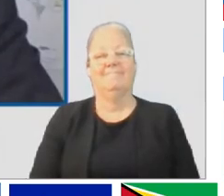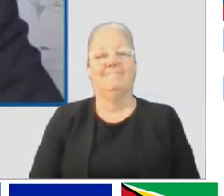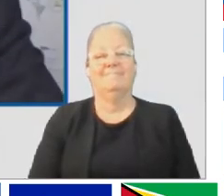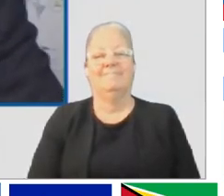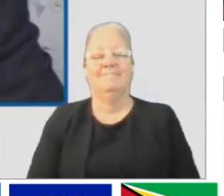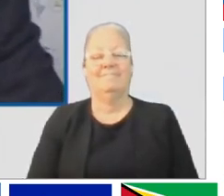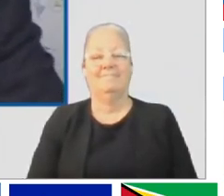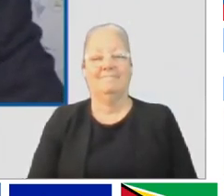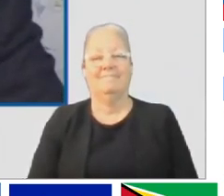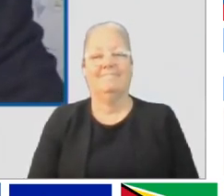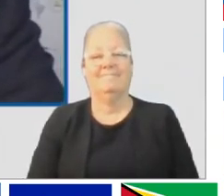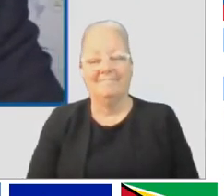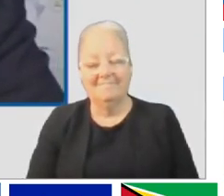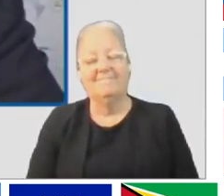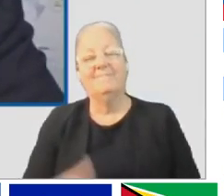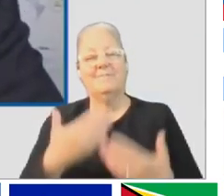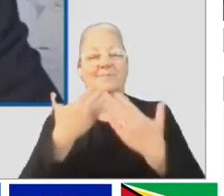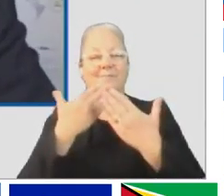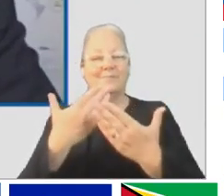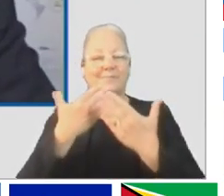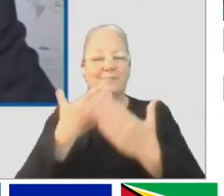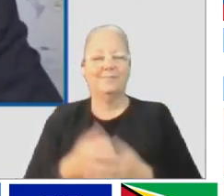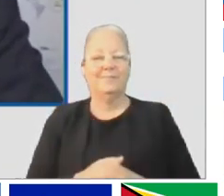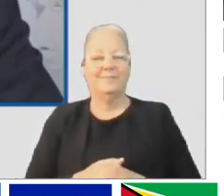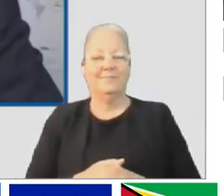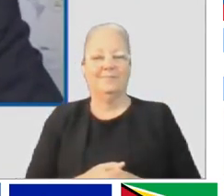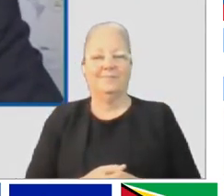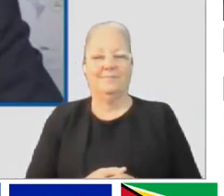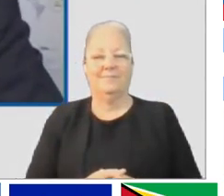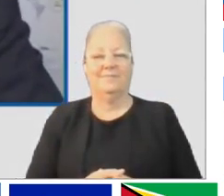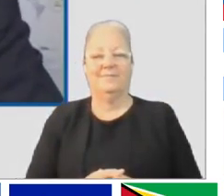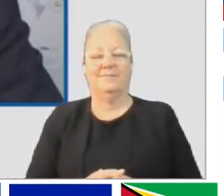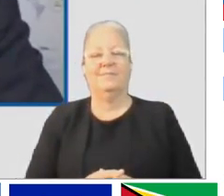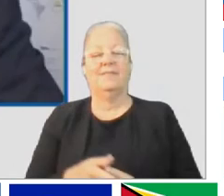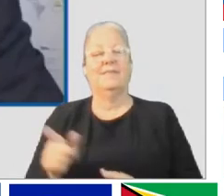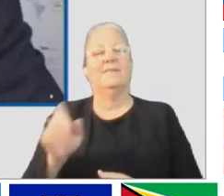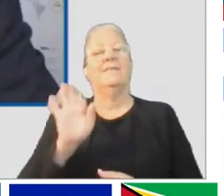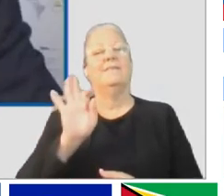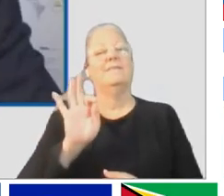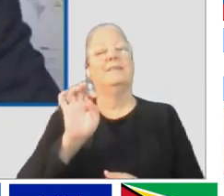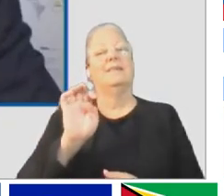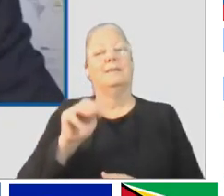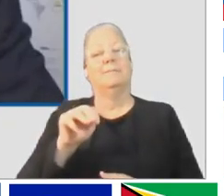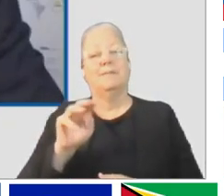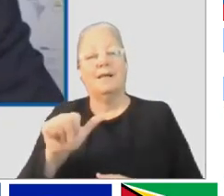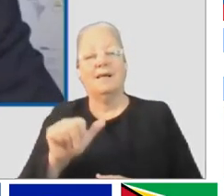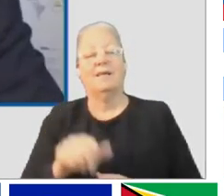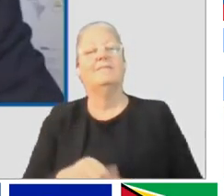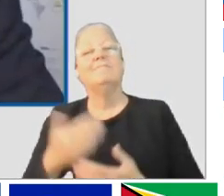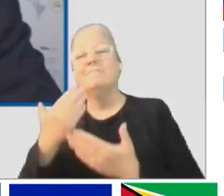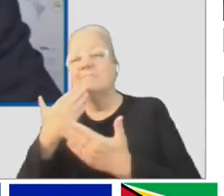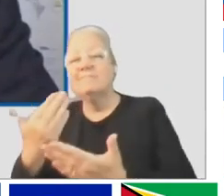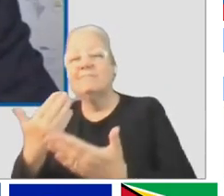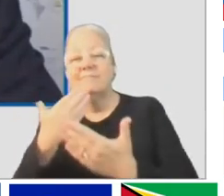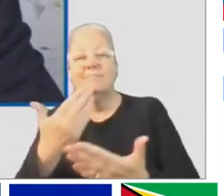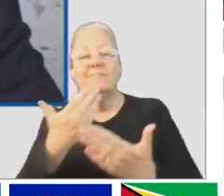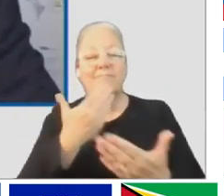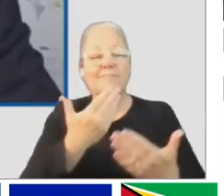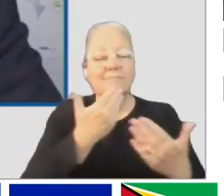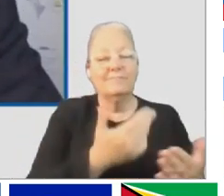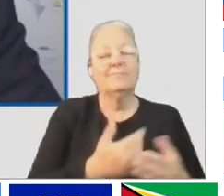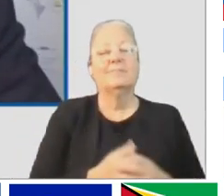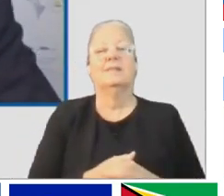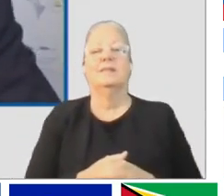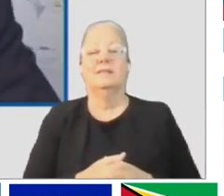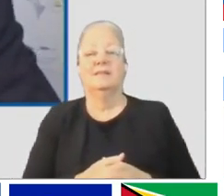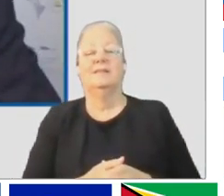Yeah, thank you very much, Ms. Bishak from FEMA. And thank you all the members from our